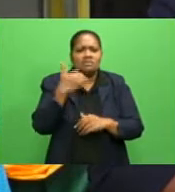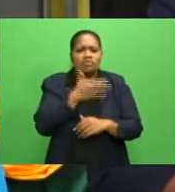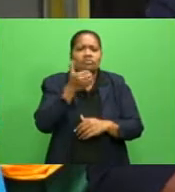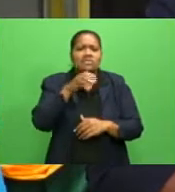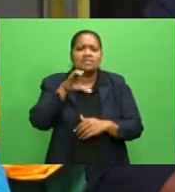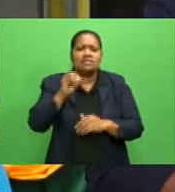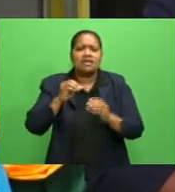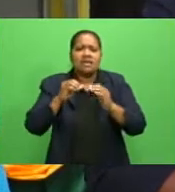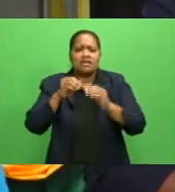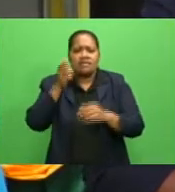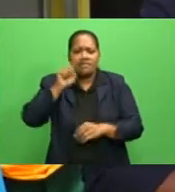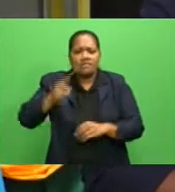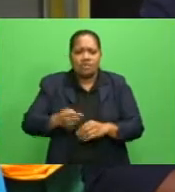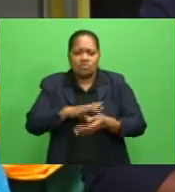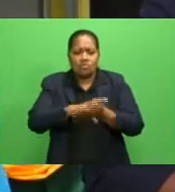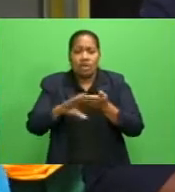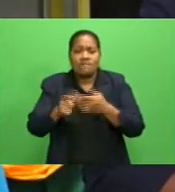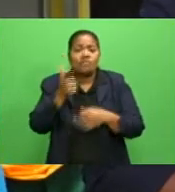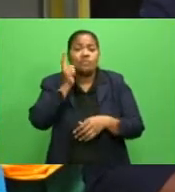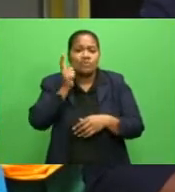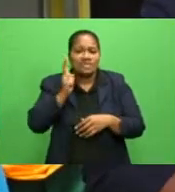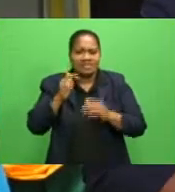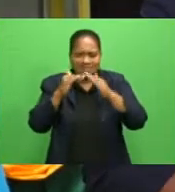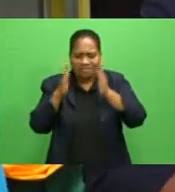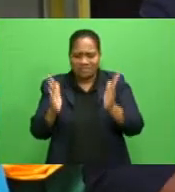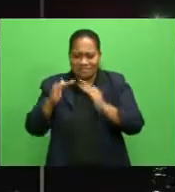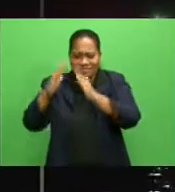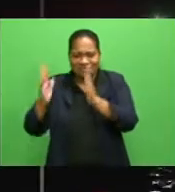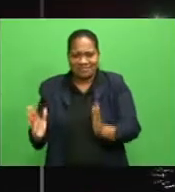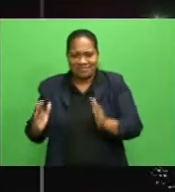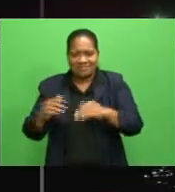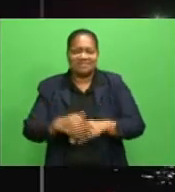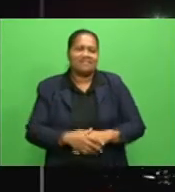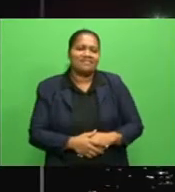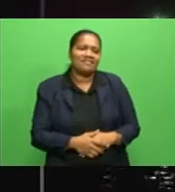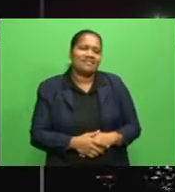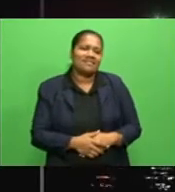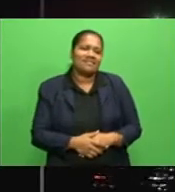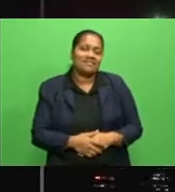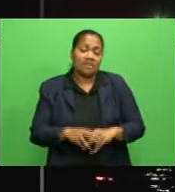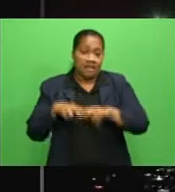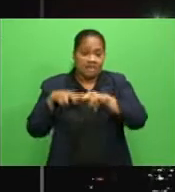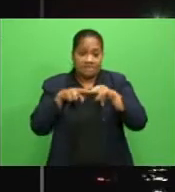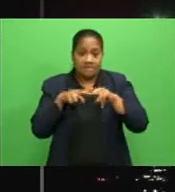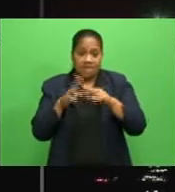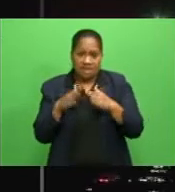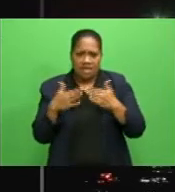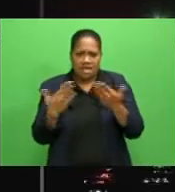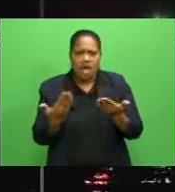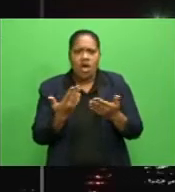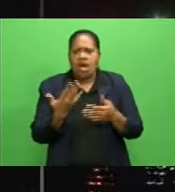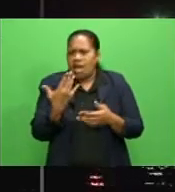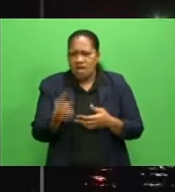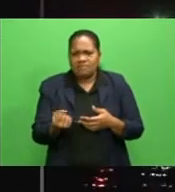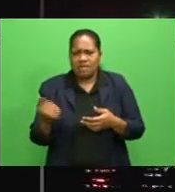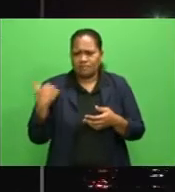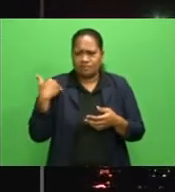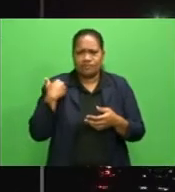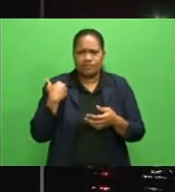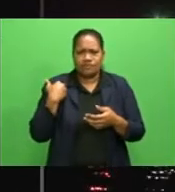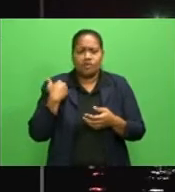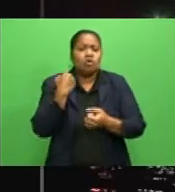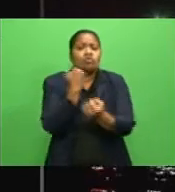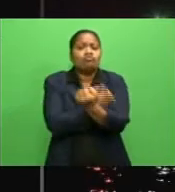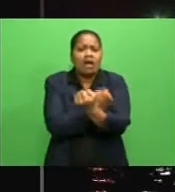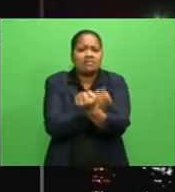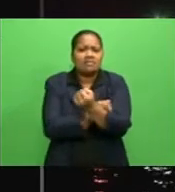$660,000. Sainia Nimboila, FBC News. Fiji is now wrestling with the effects of drugs such as methamphetamine.